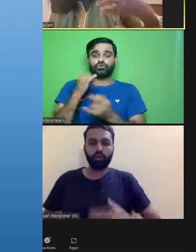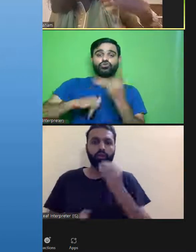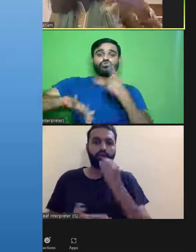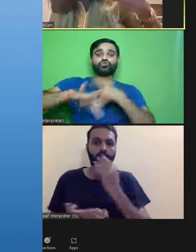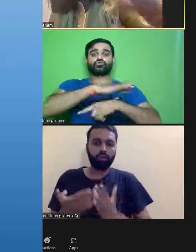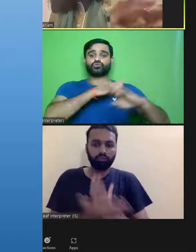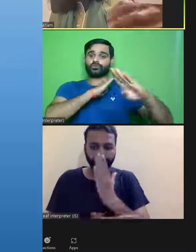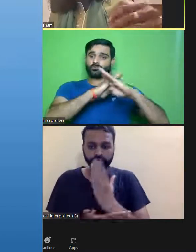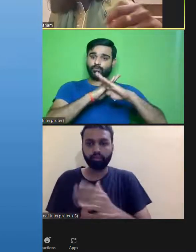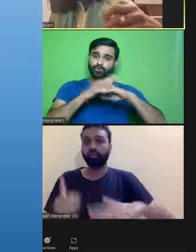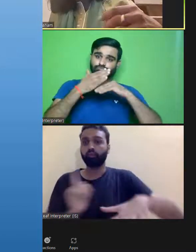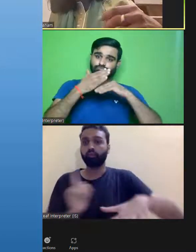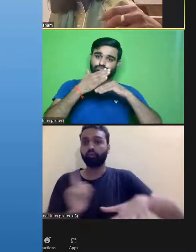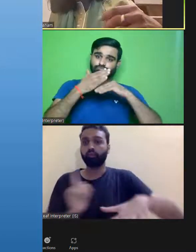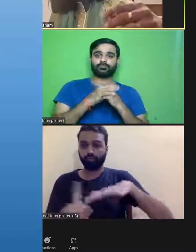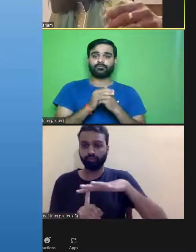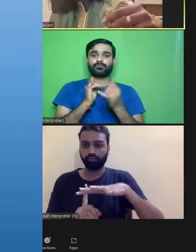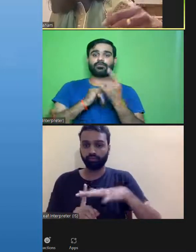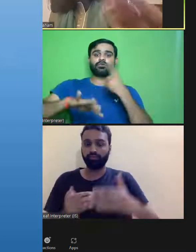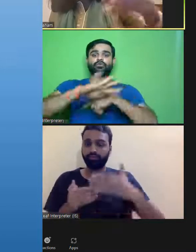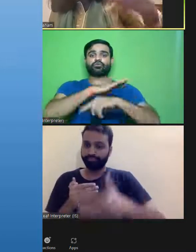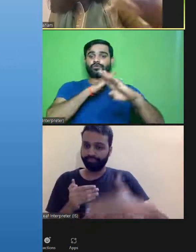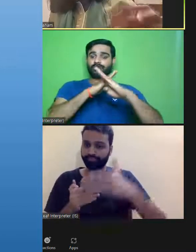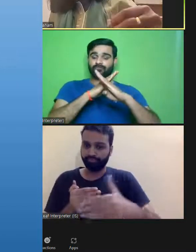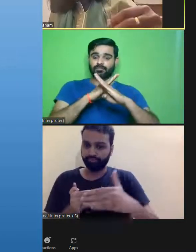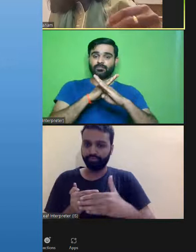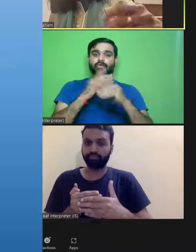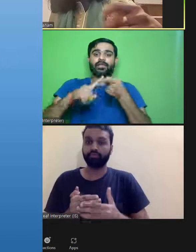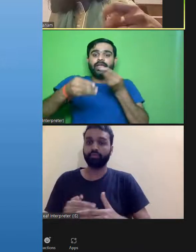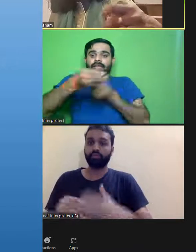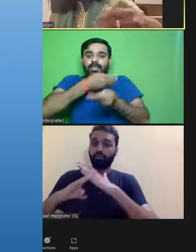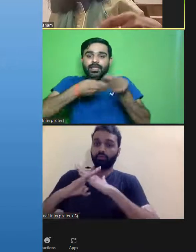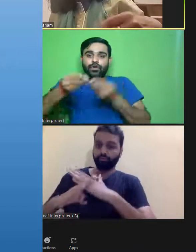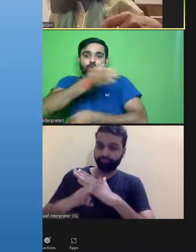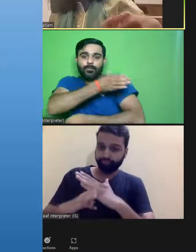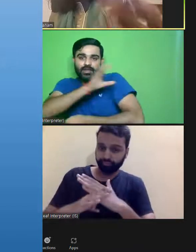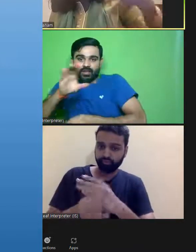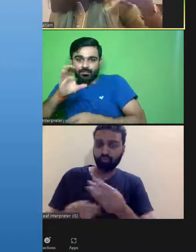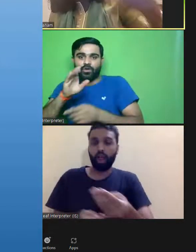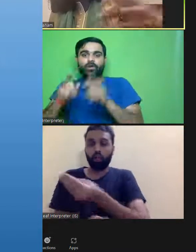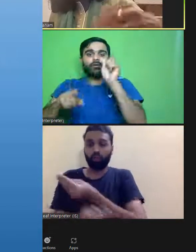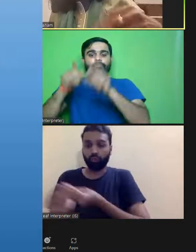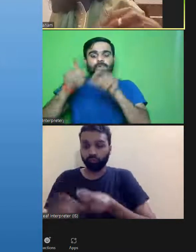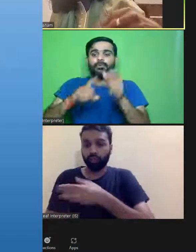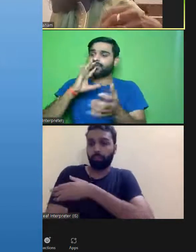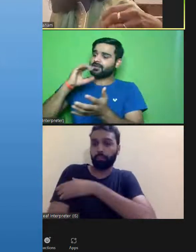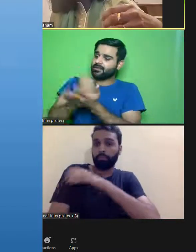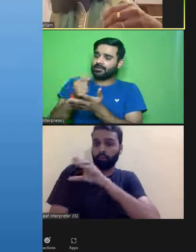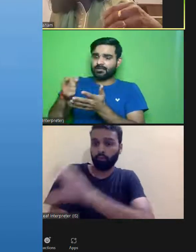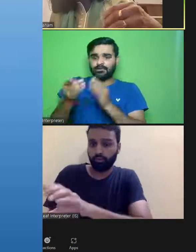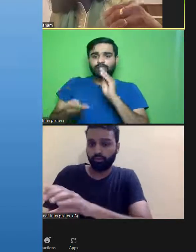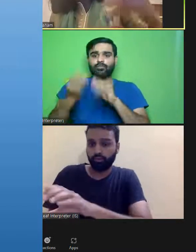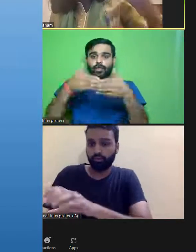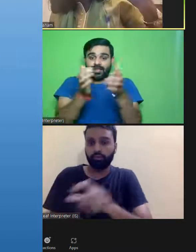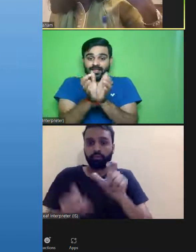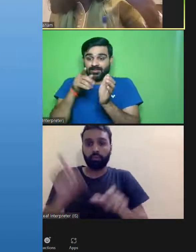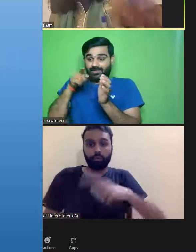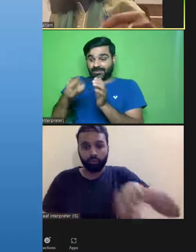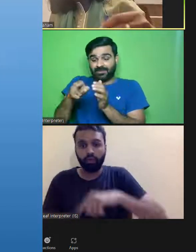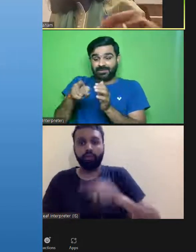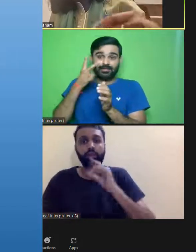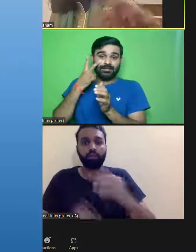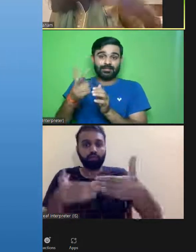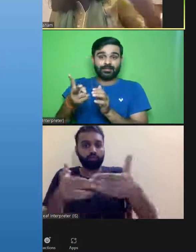and social protection, economic empowerment for people, ensuring basic amenities are there, looking